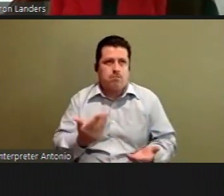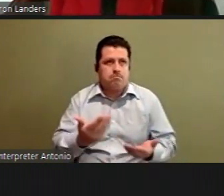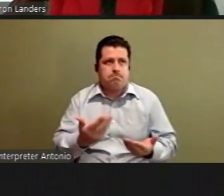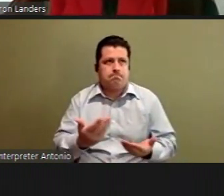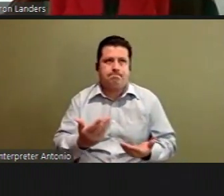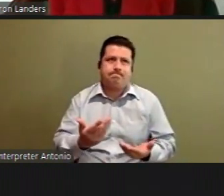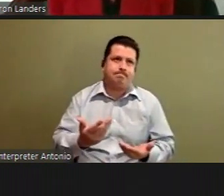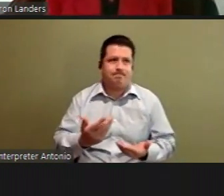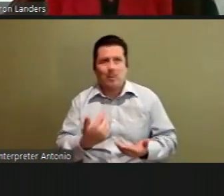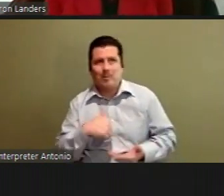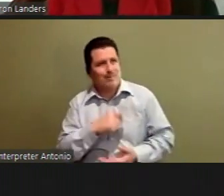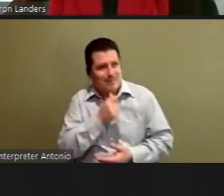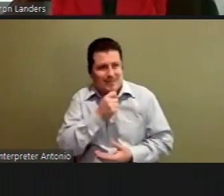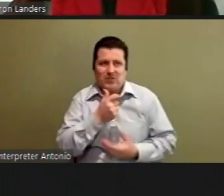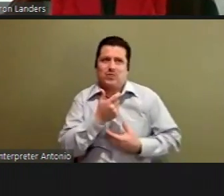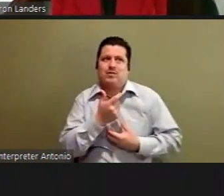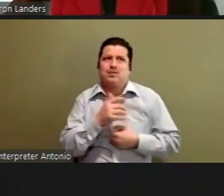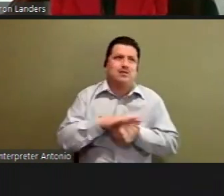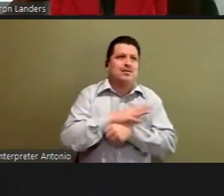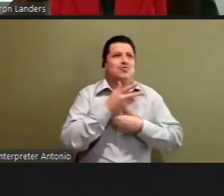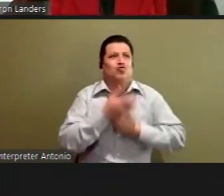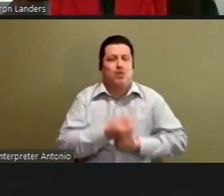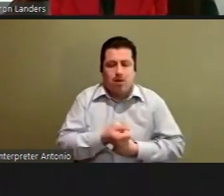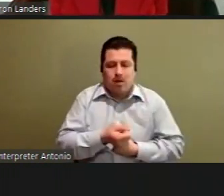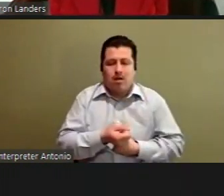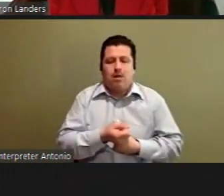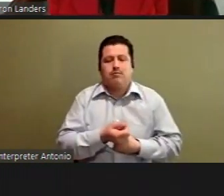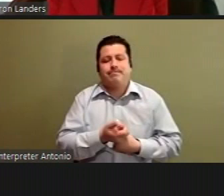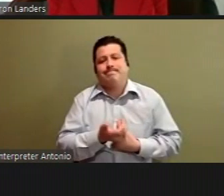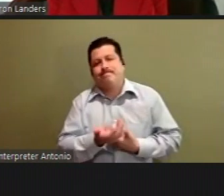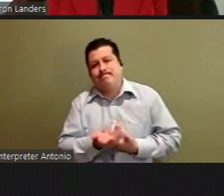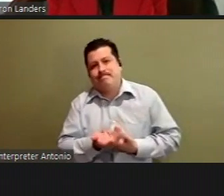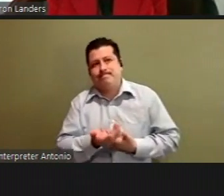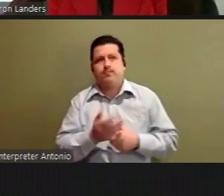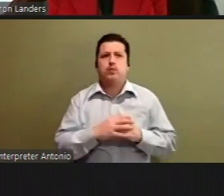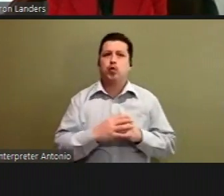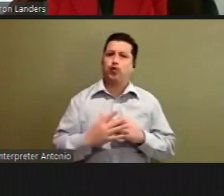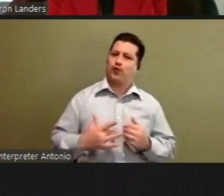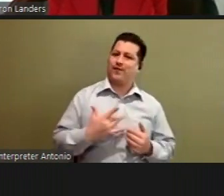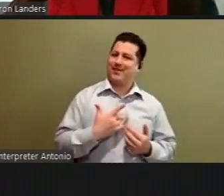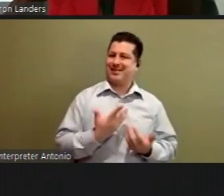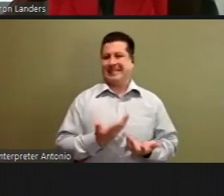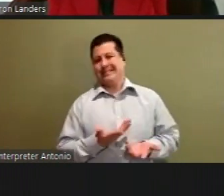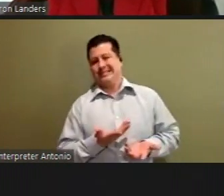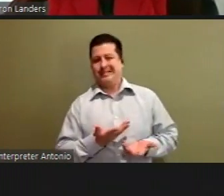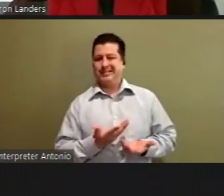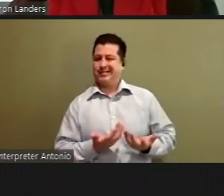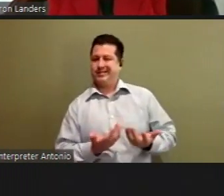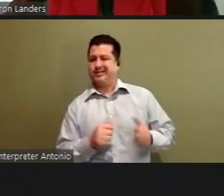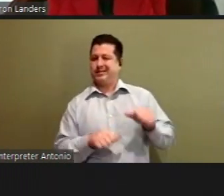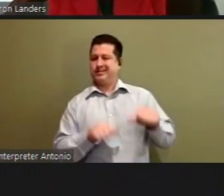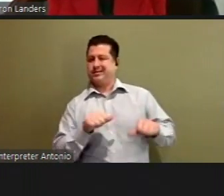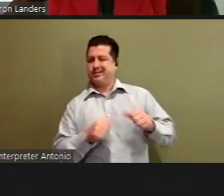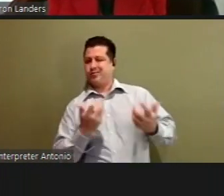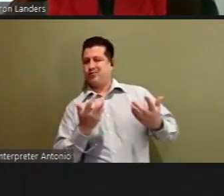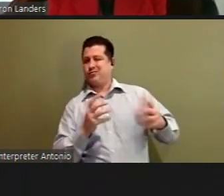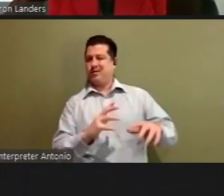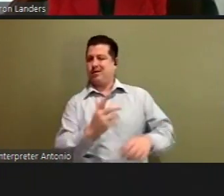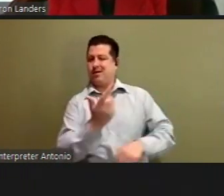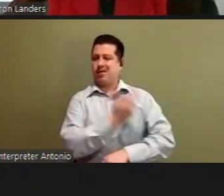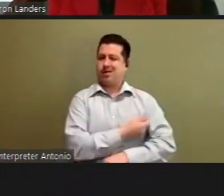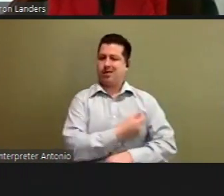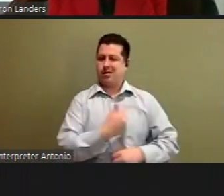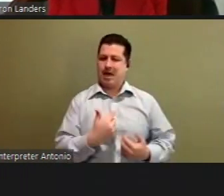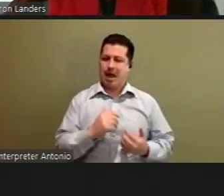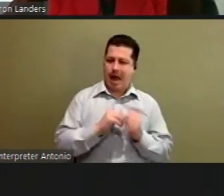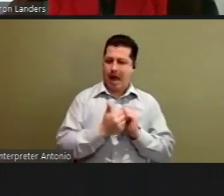mistrust and there's a lot of just feeling like you don't want to get it. I just don't know how it works. I don't